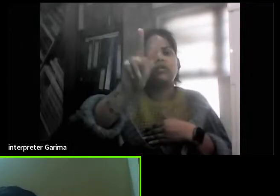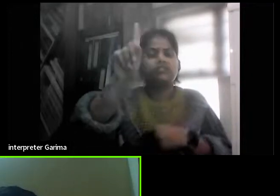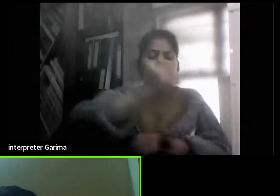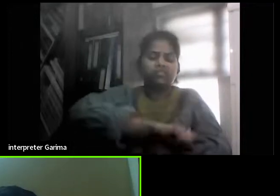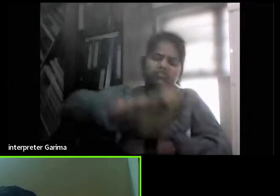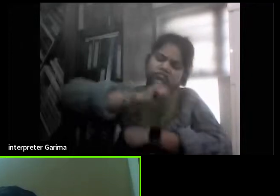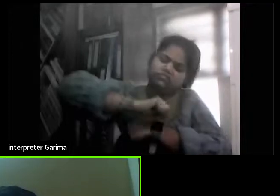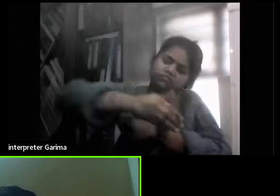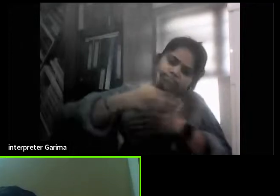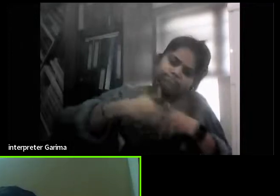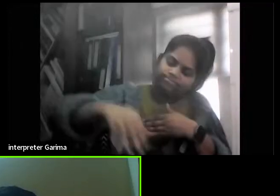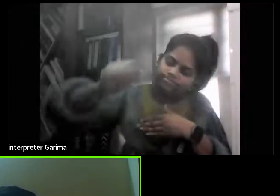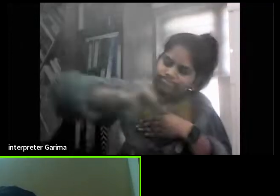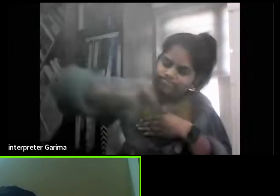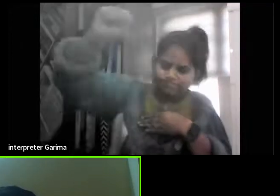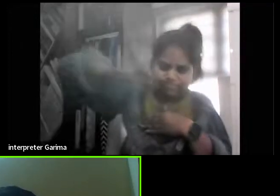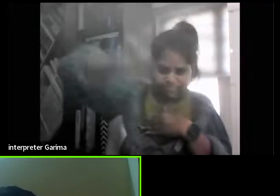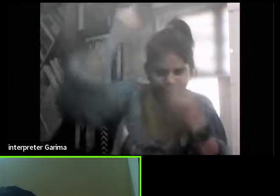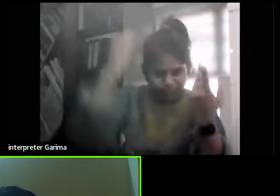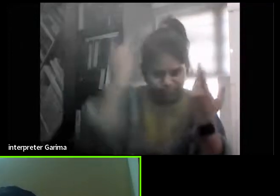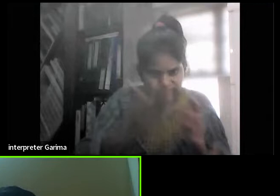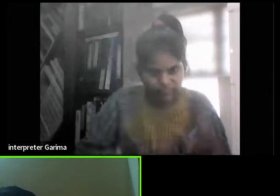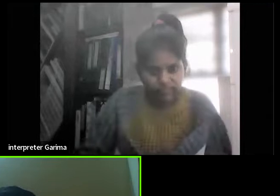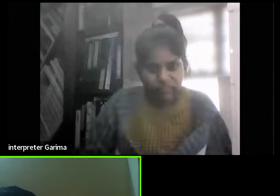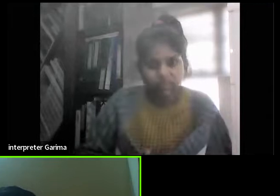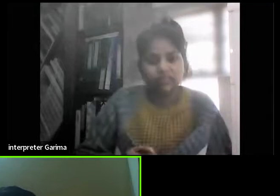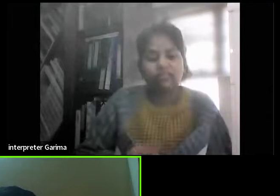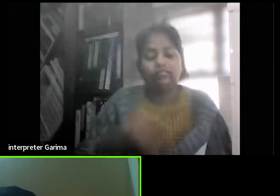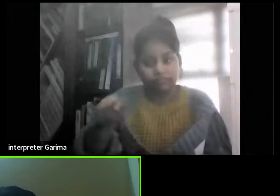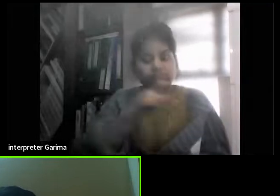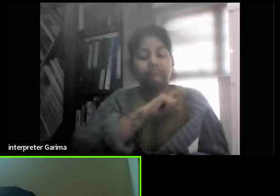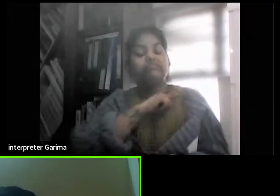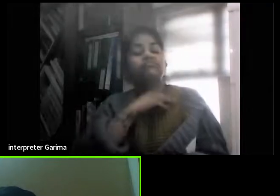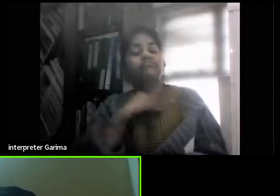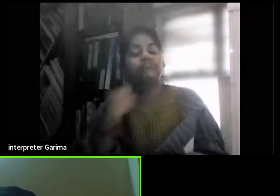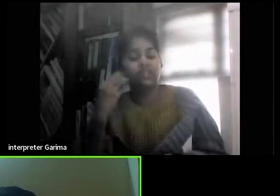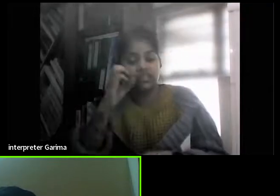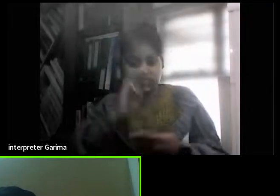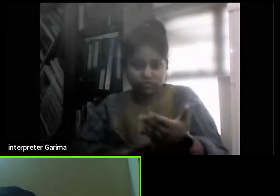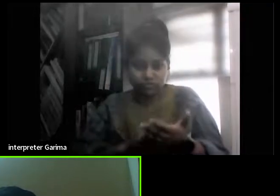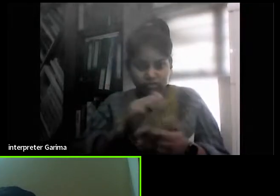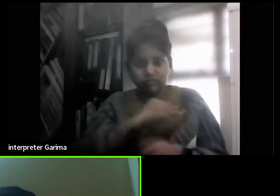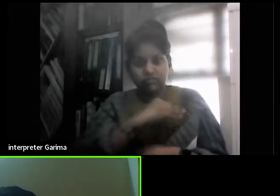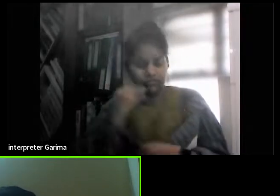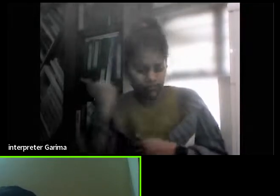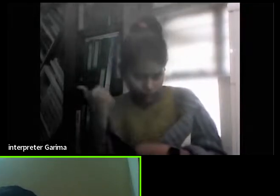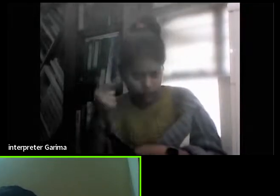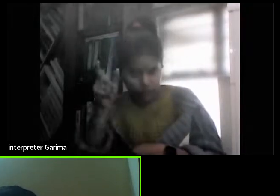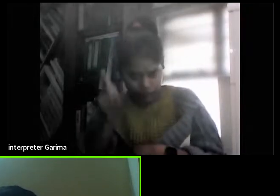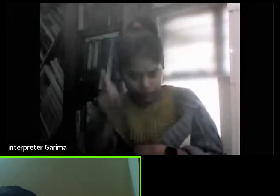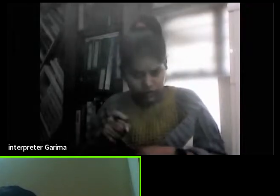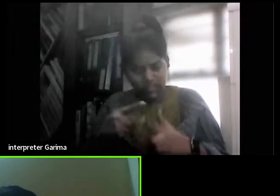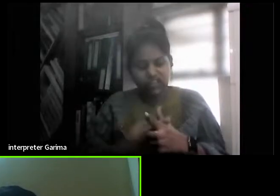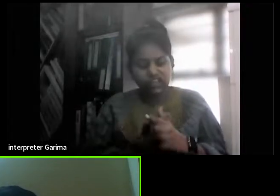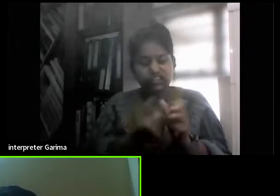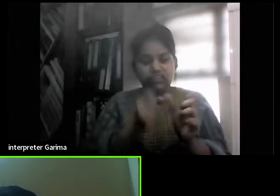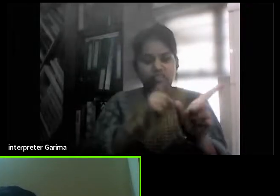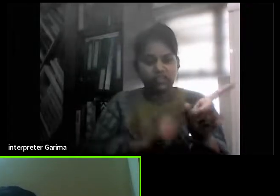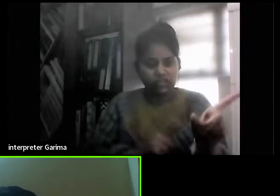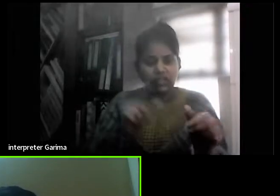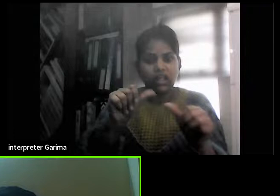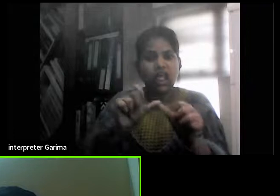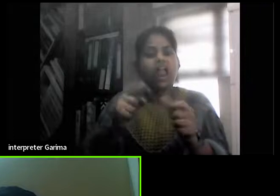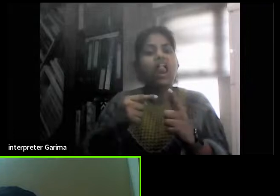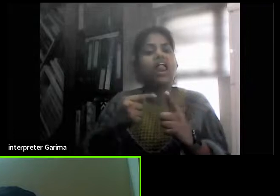Chief Minister Jayalalitha, she said that we will actually meet all your demands. As a result, what came